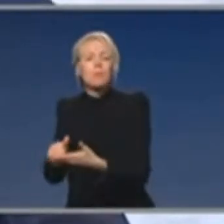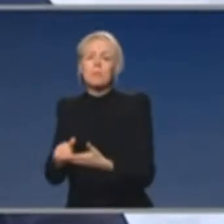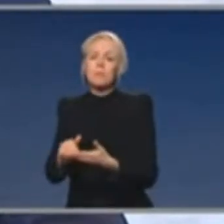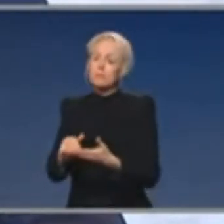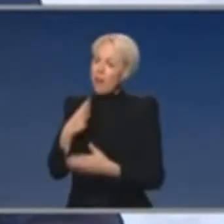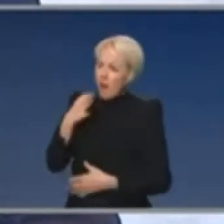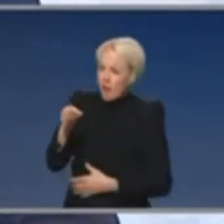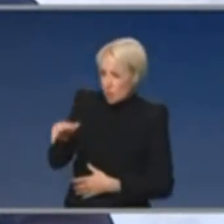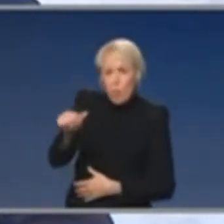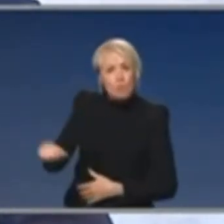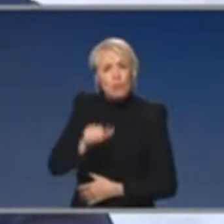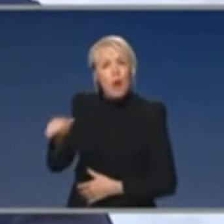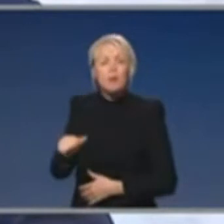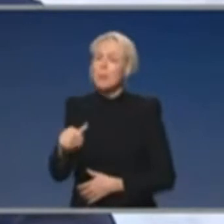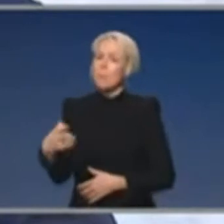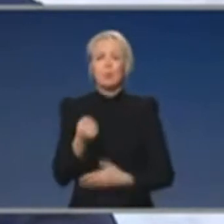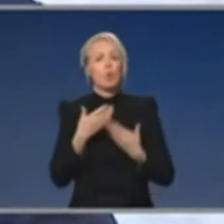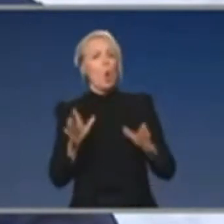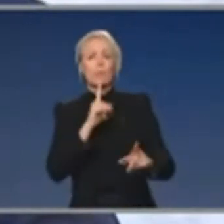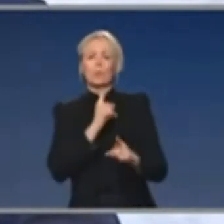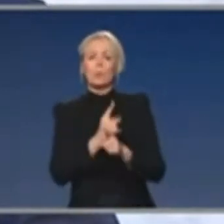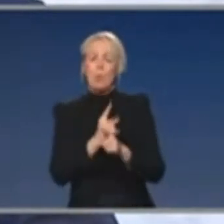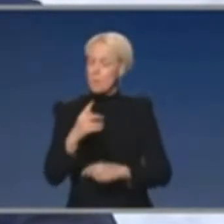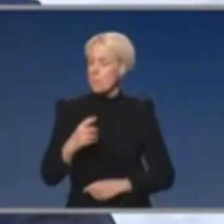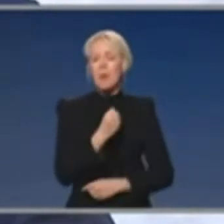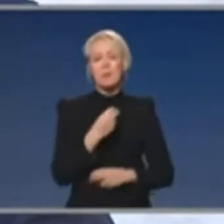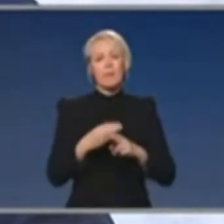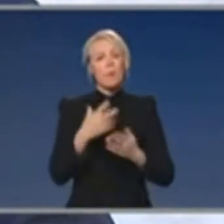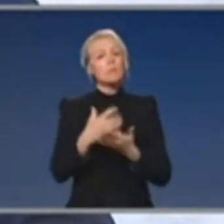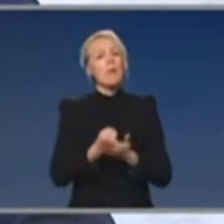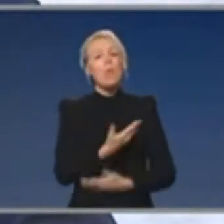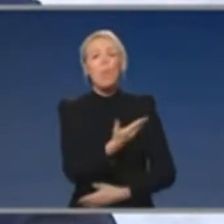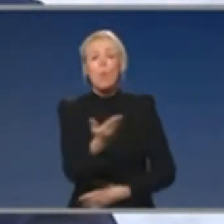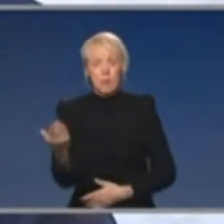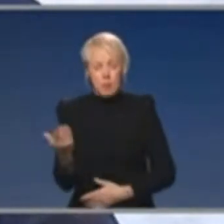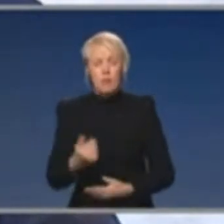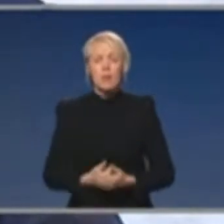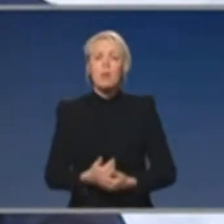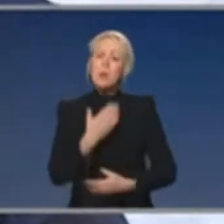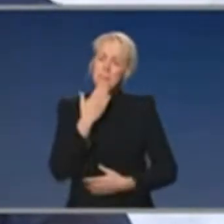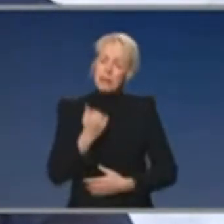issues openly in the middle of this pandemic crisis, and I encourage all Australians